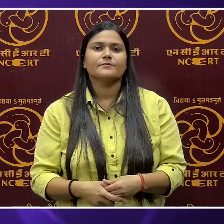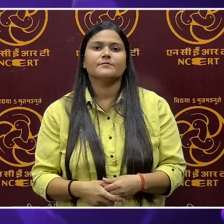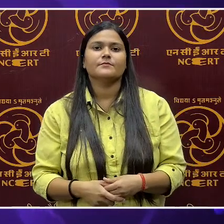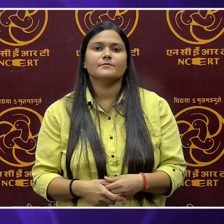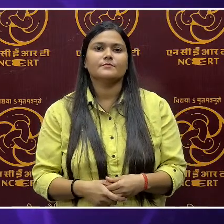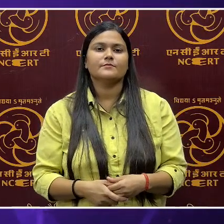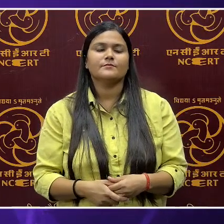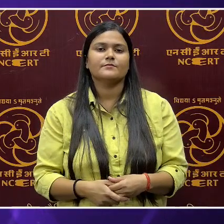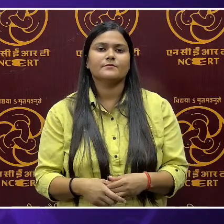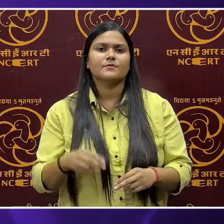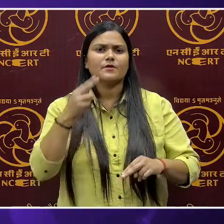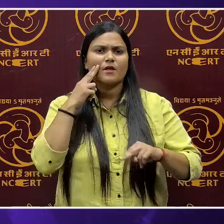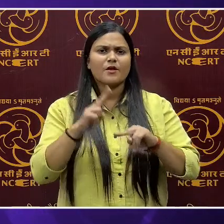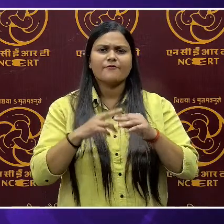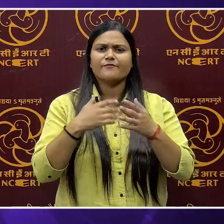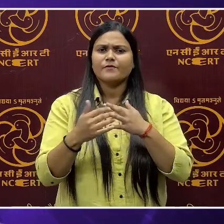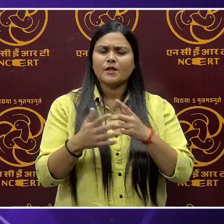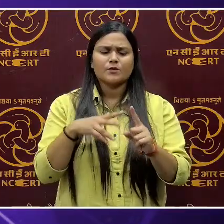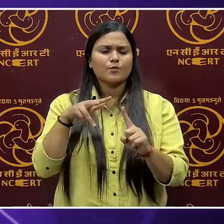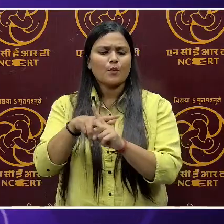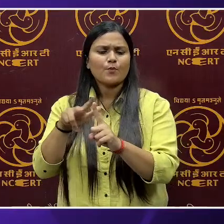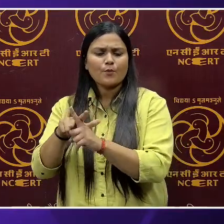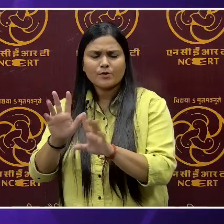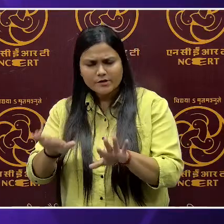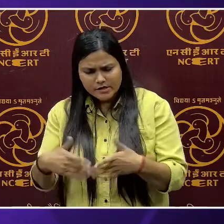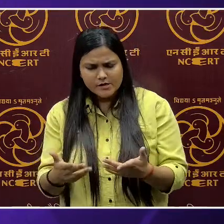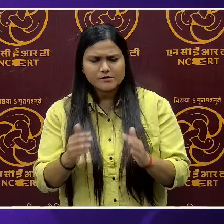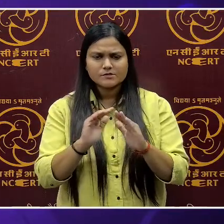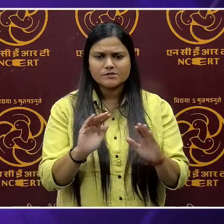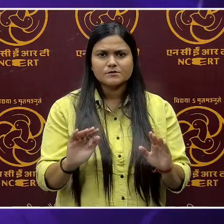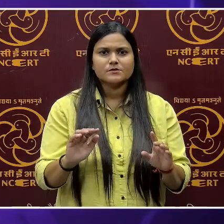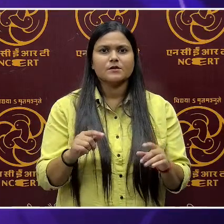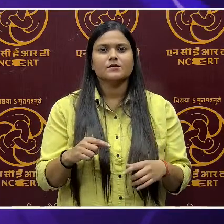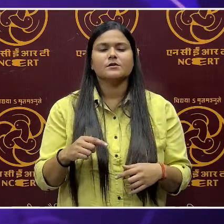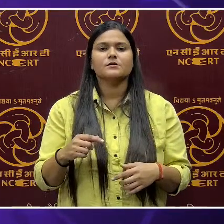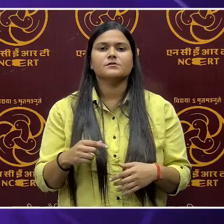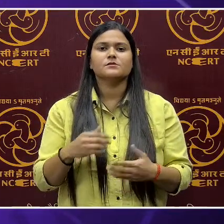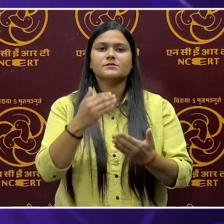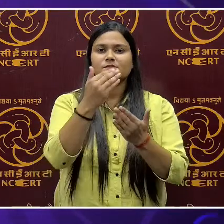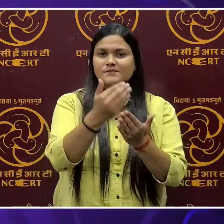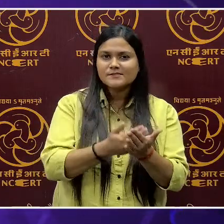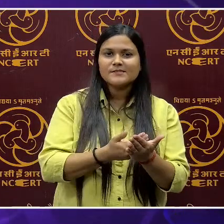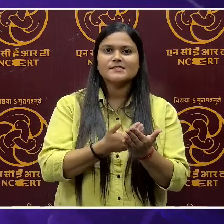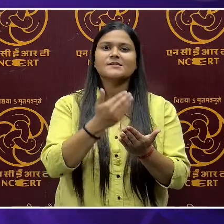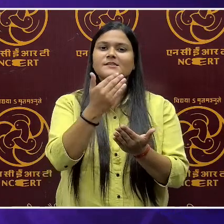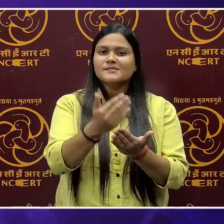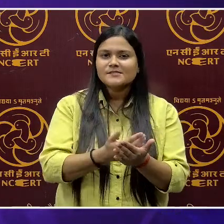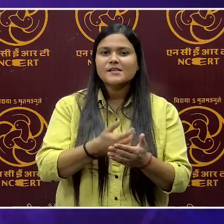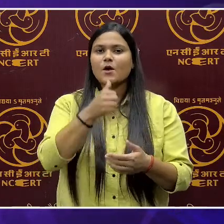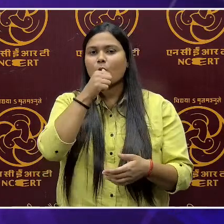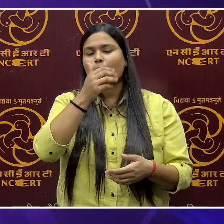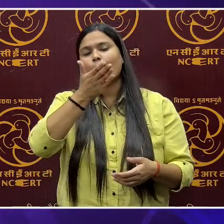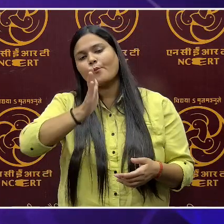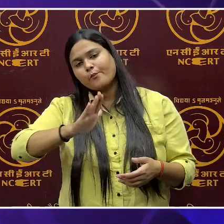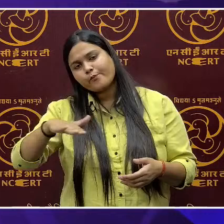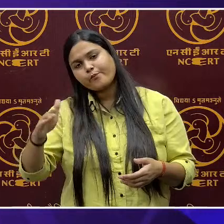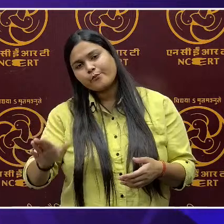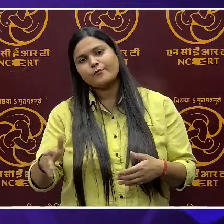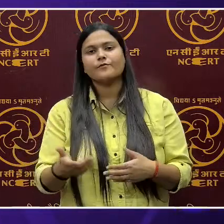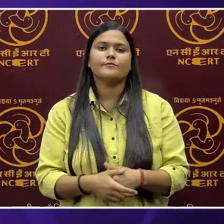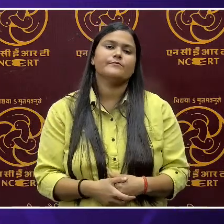have difficulty in saying the full sentence, we can just say save water. So it's a